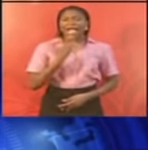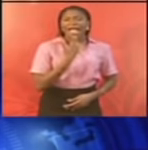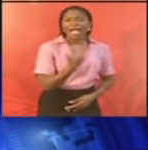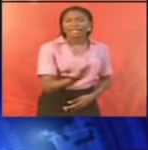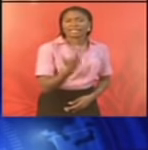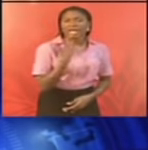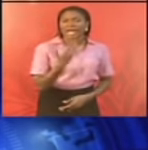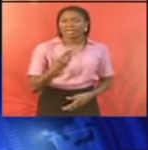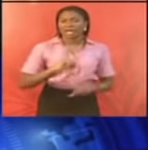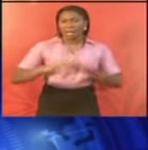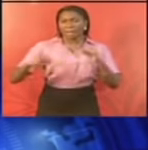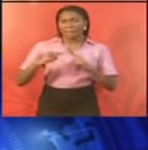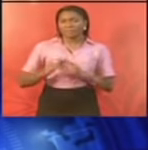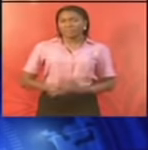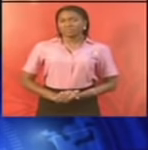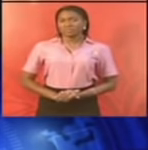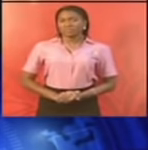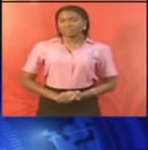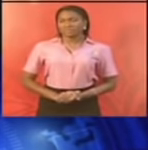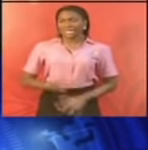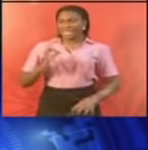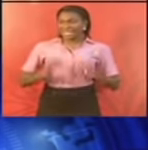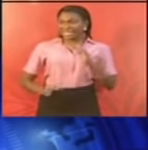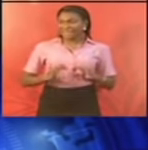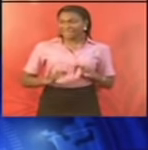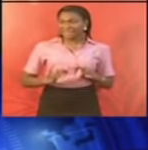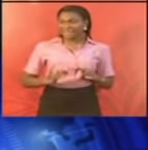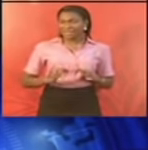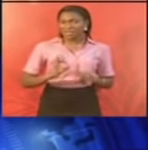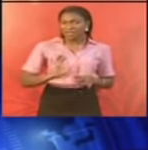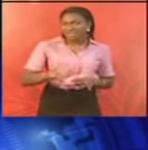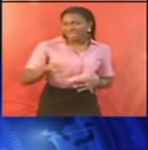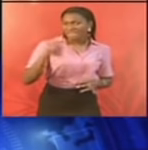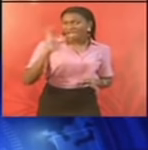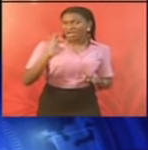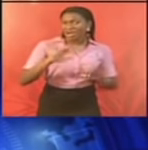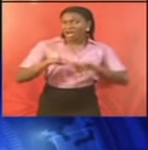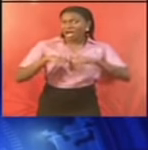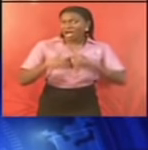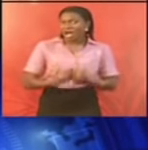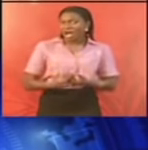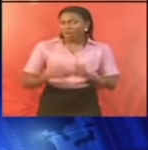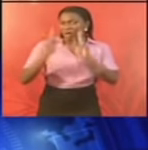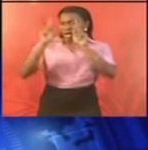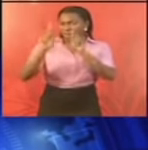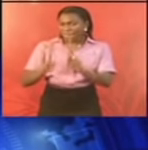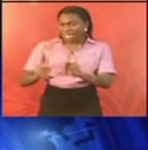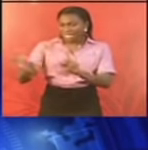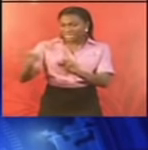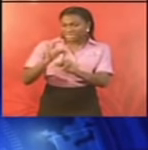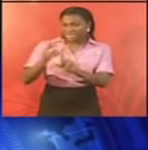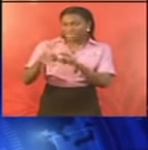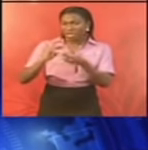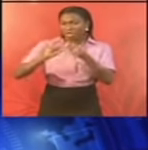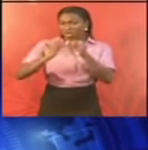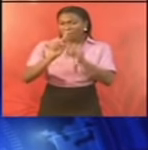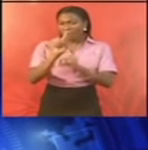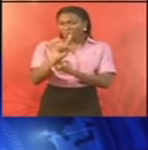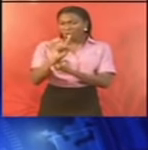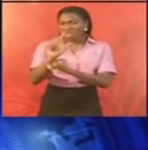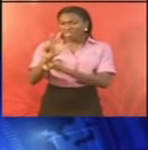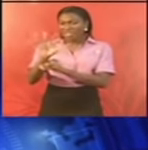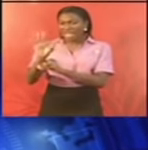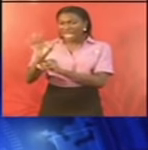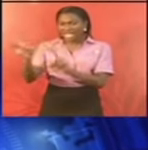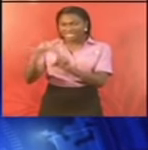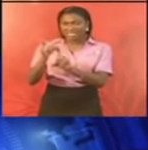you all found out how case 139 had contracted the COVID-19. What I was getting at is